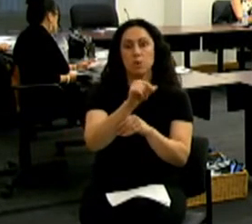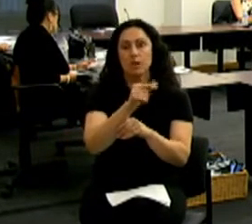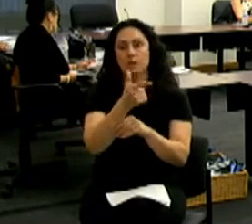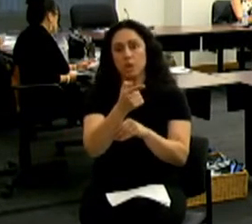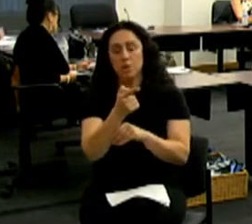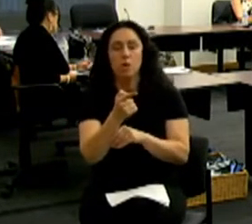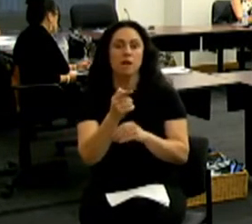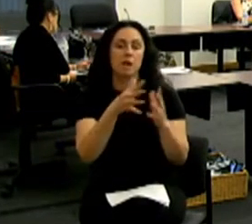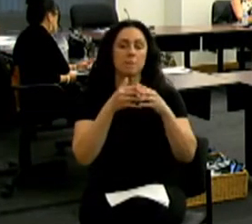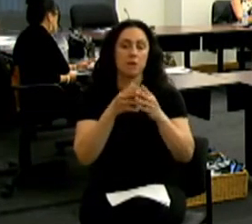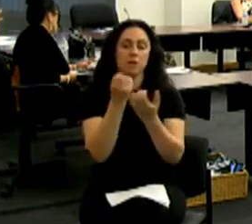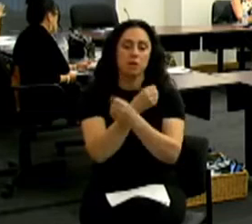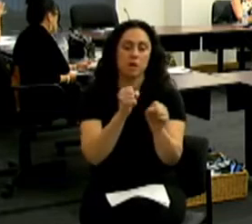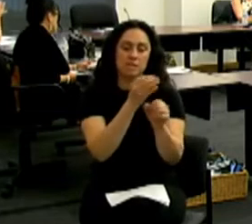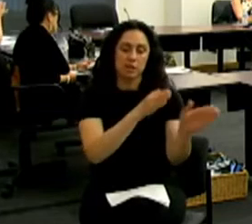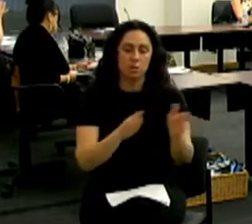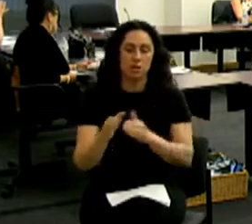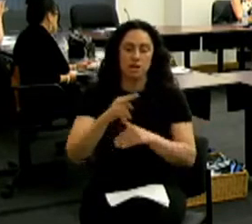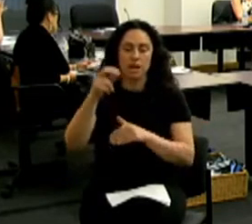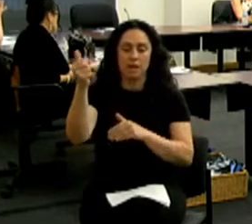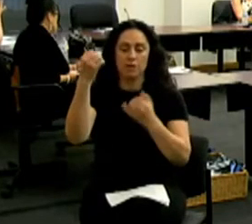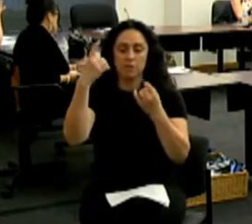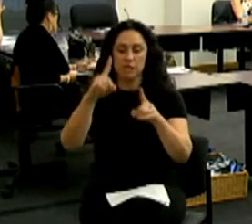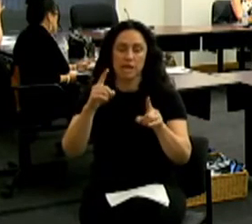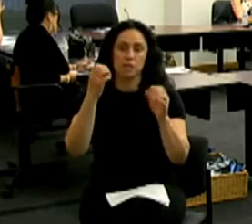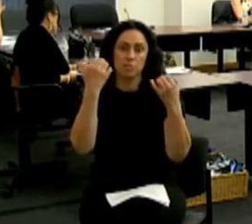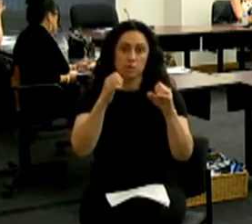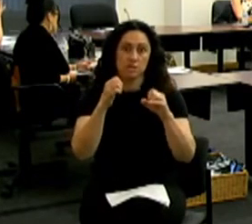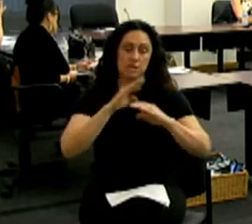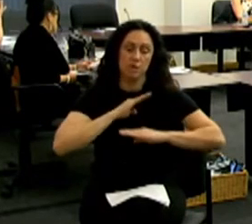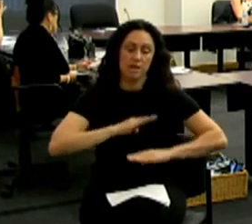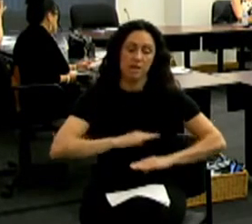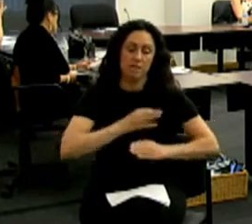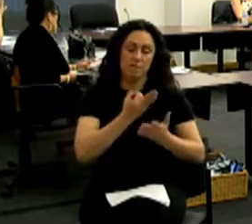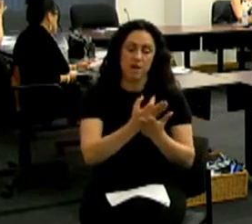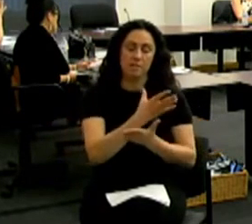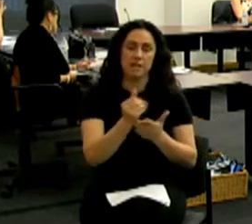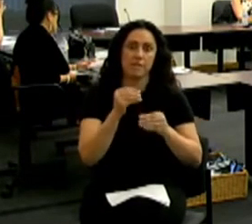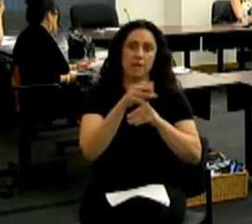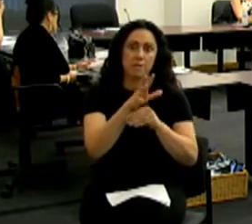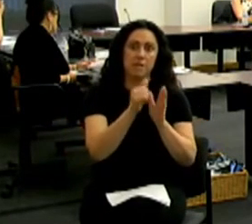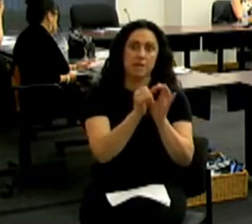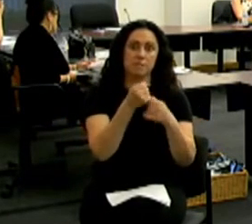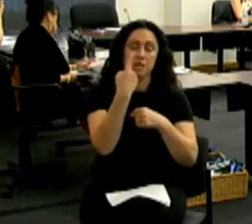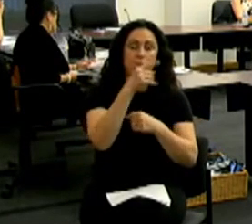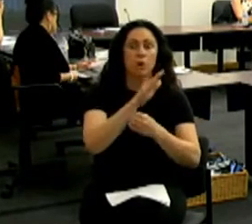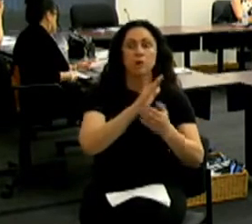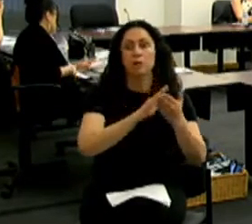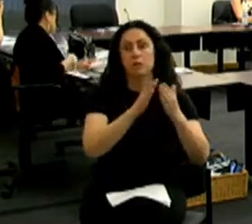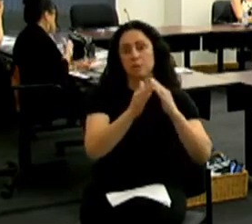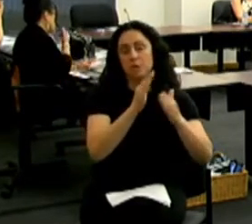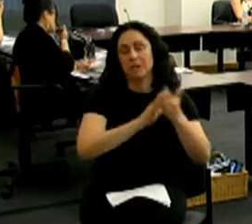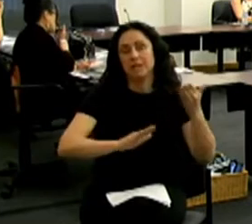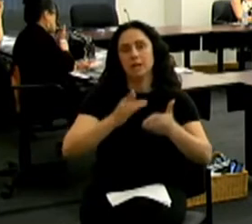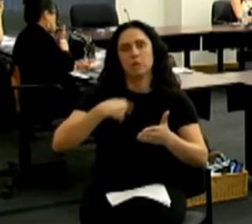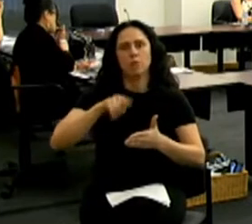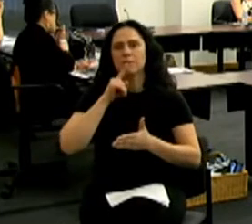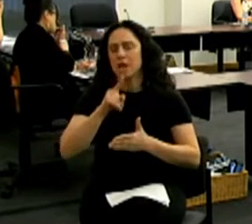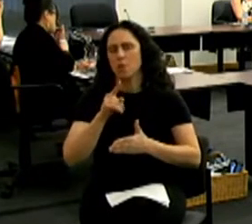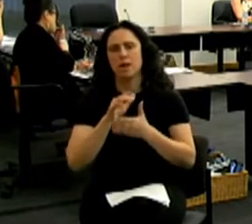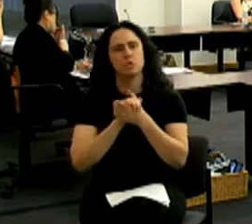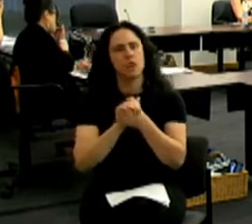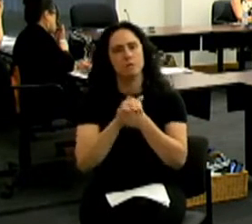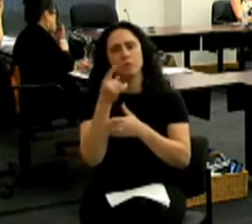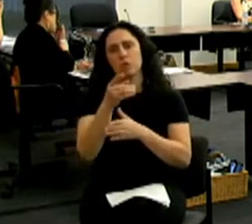Rescue Plan's higher education emergency relief funds and the impact it has made on community colleges. We're extremely grateful